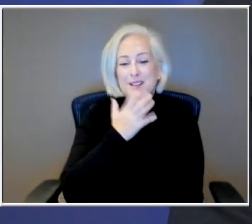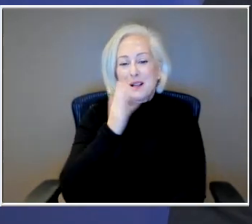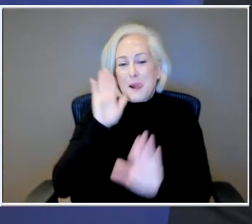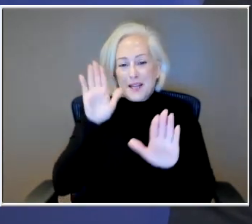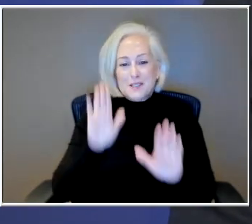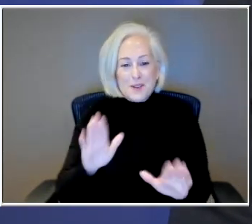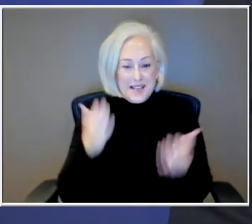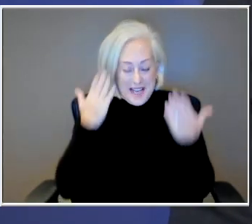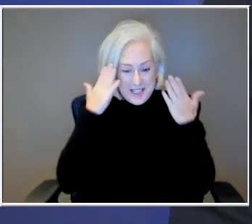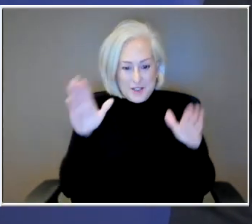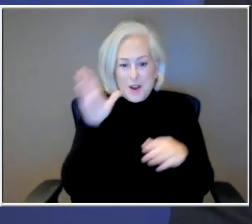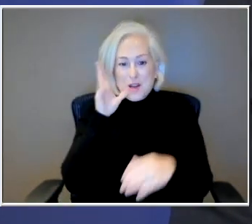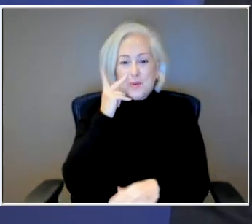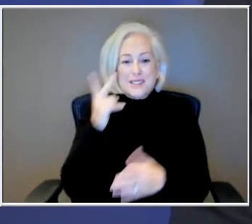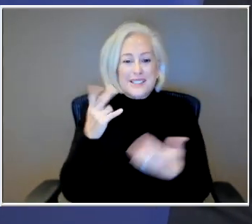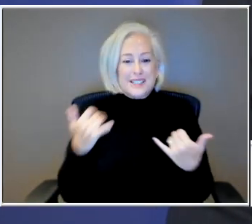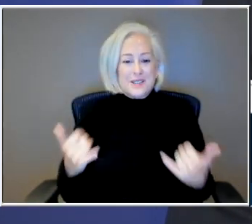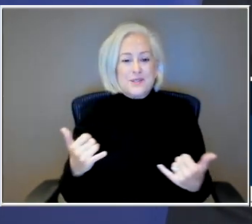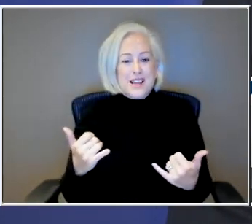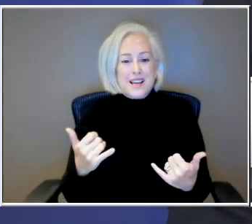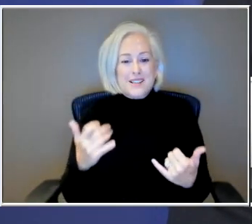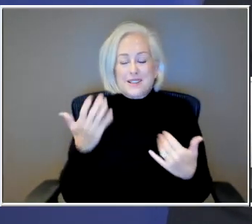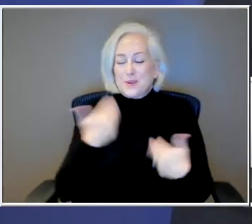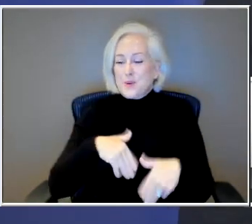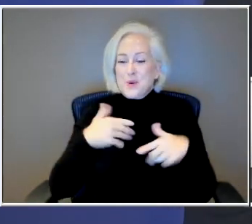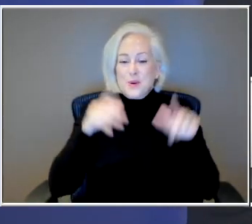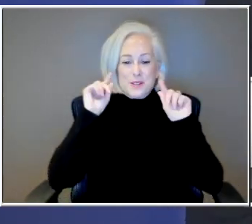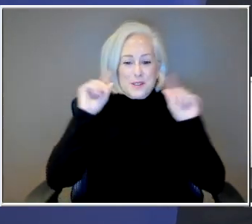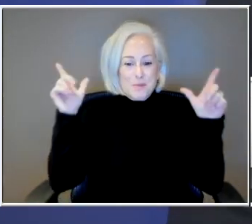today, and so it was quite a surprise. And I've